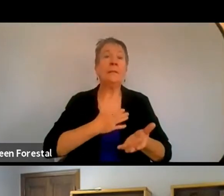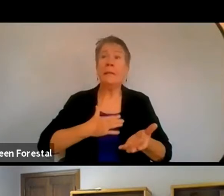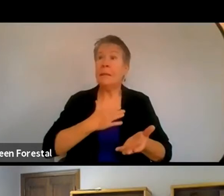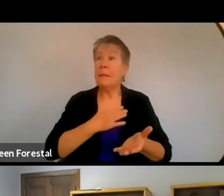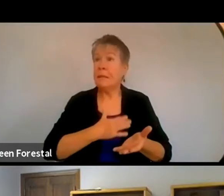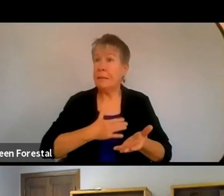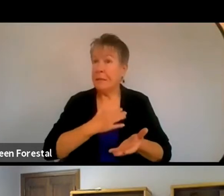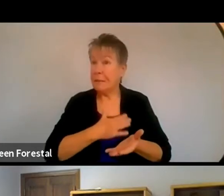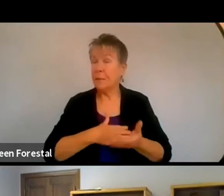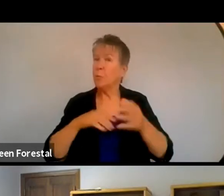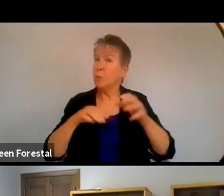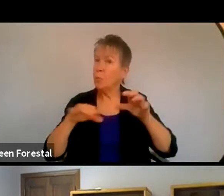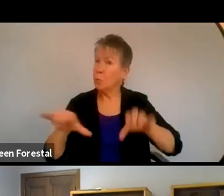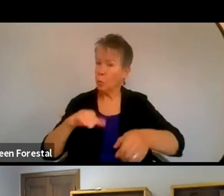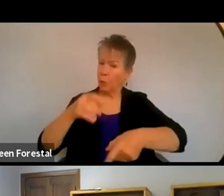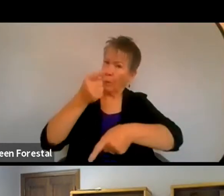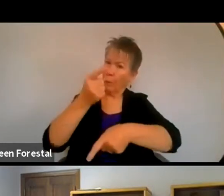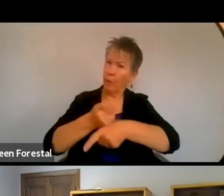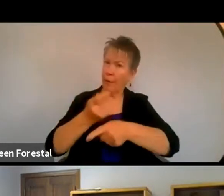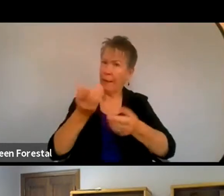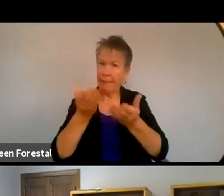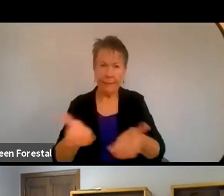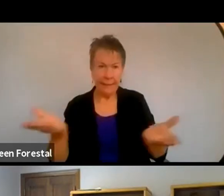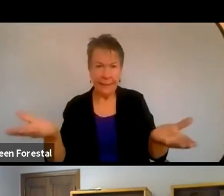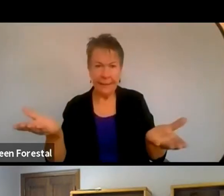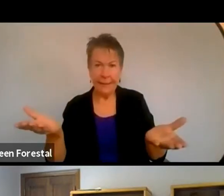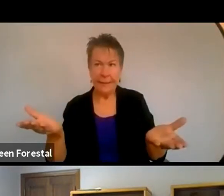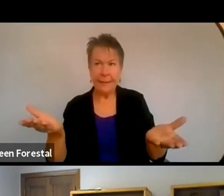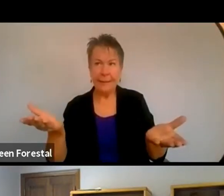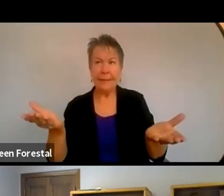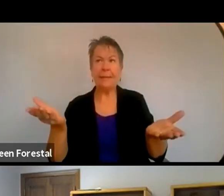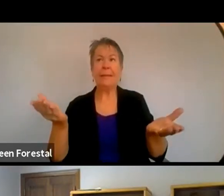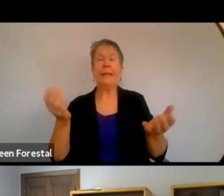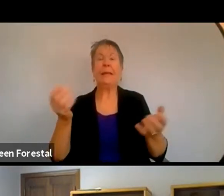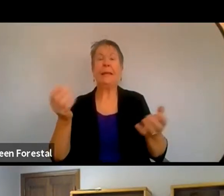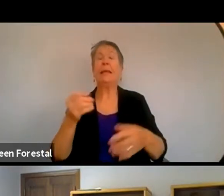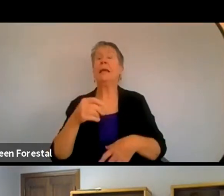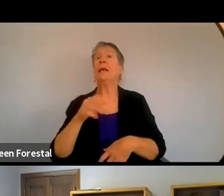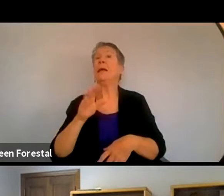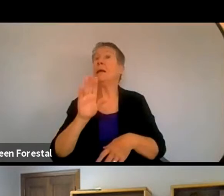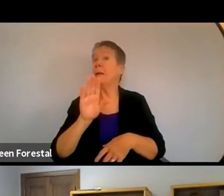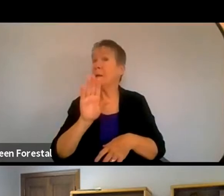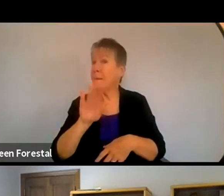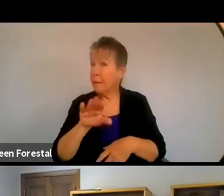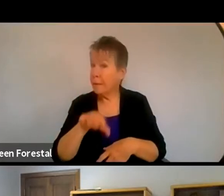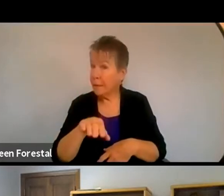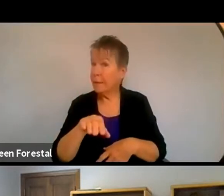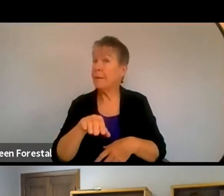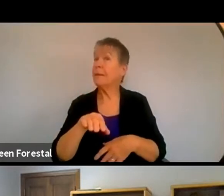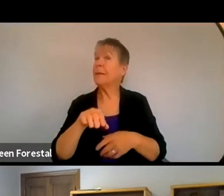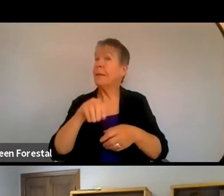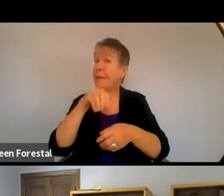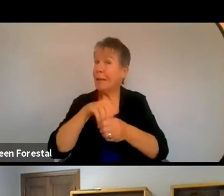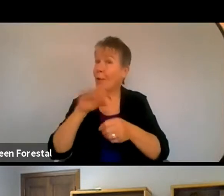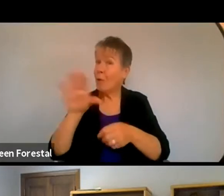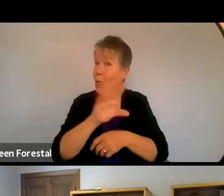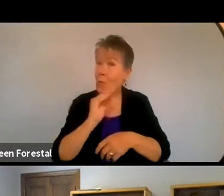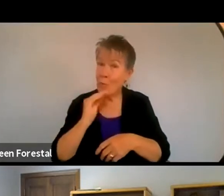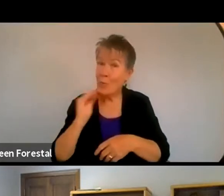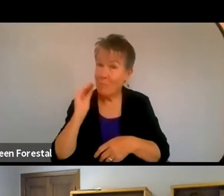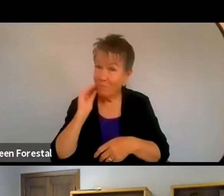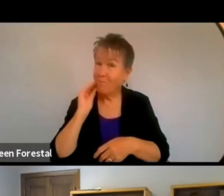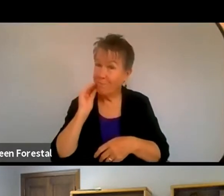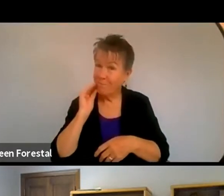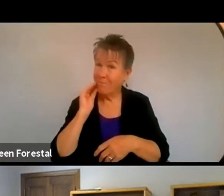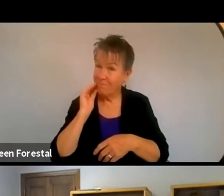thing, especially when you're inside of your own 4 walls. Please don't let your hair down. Please